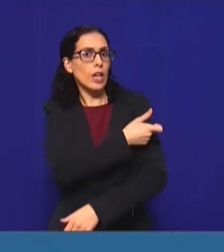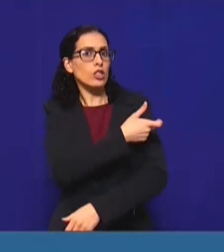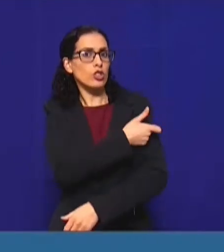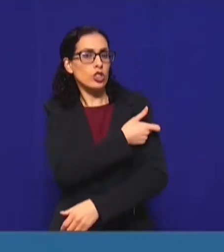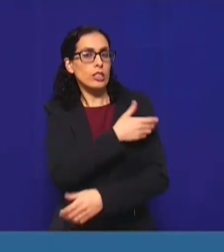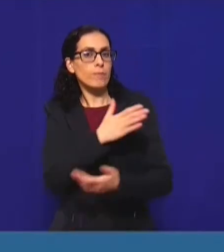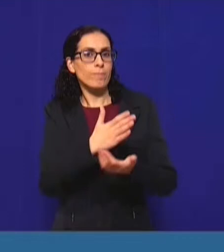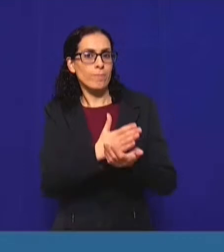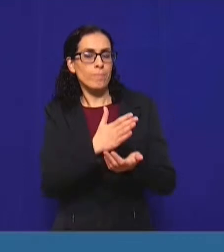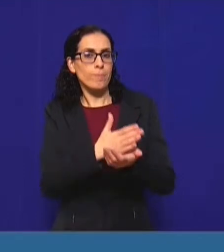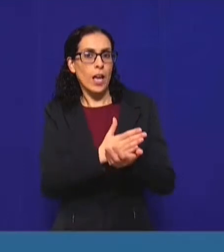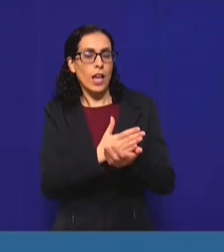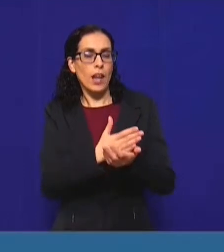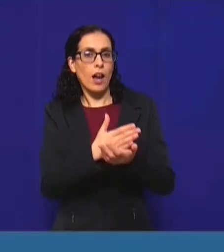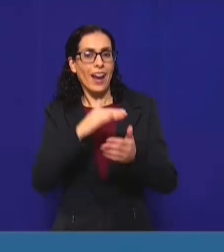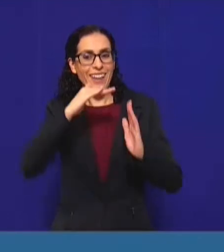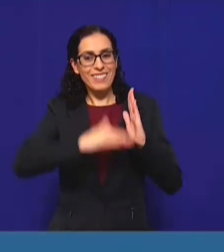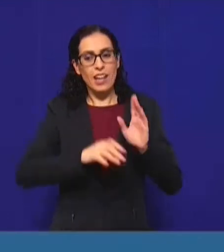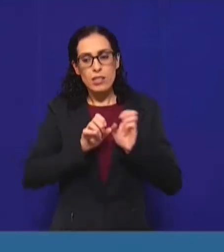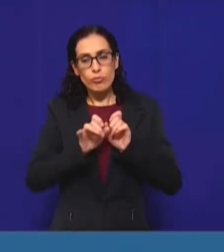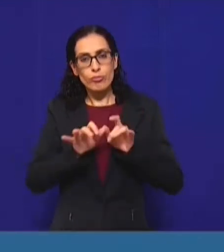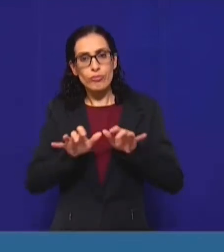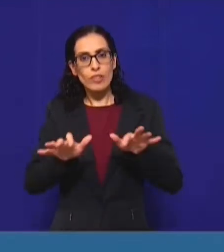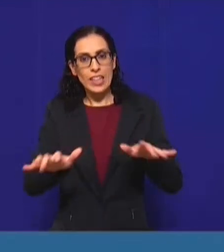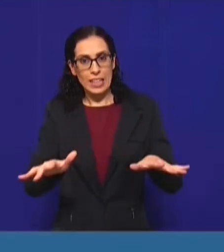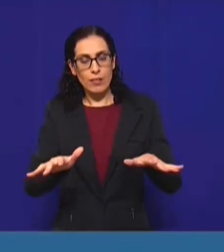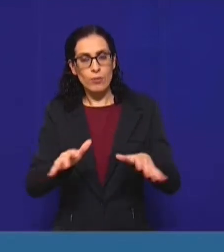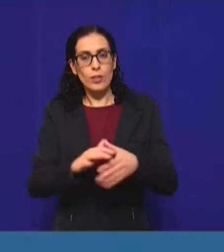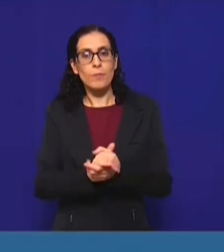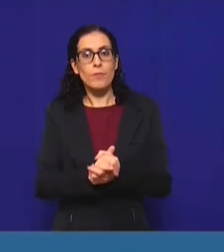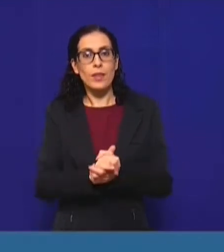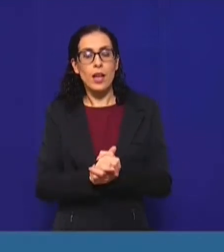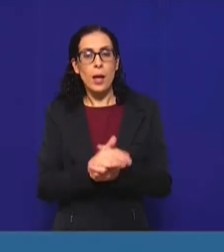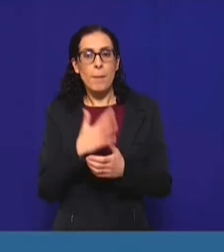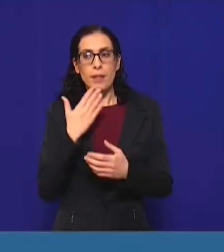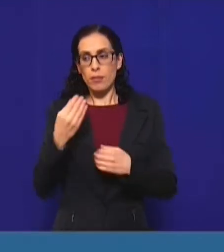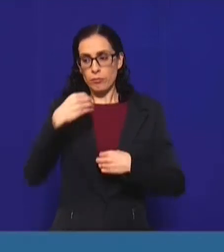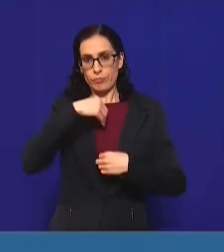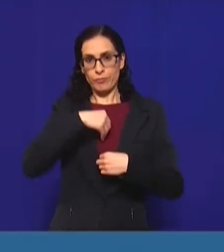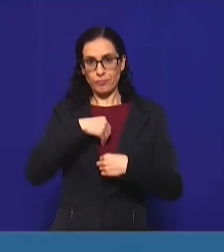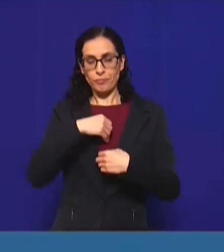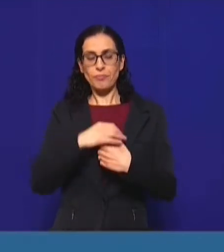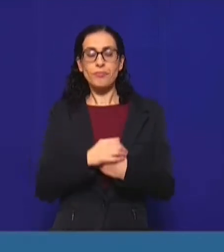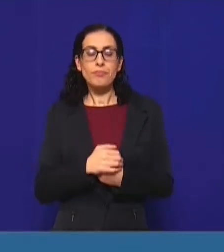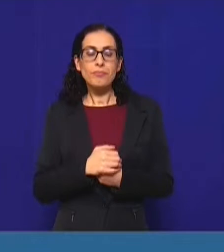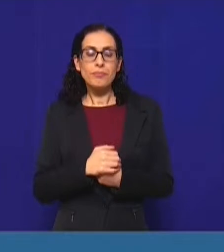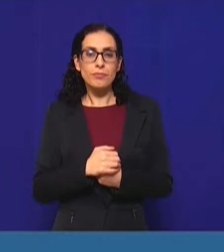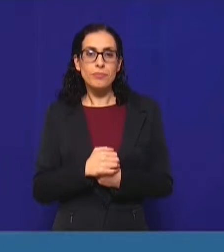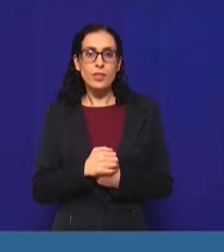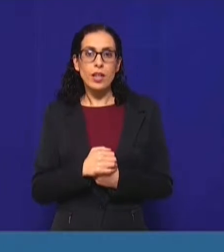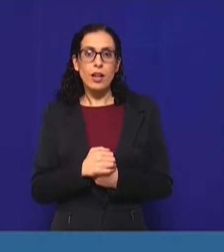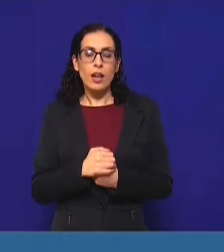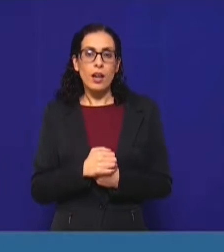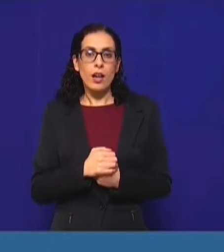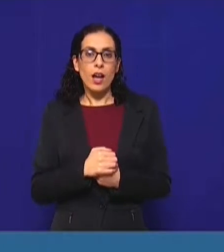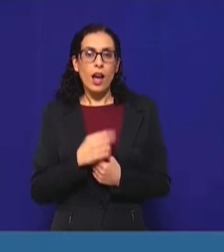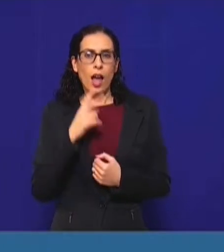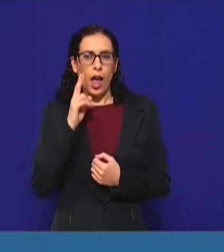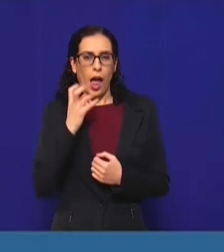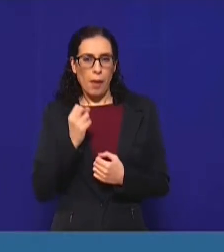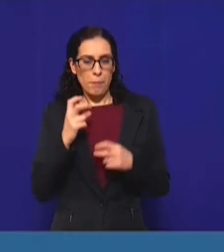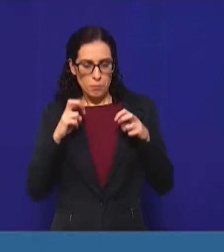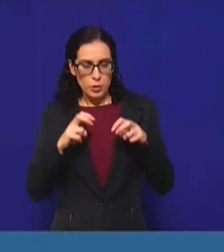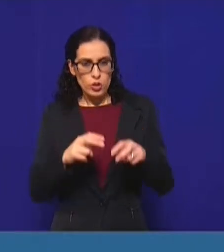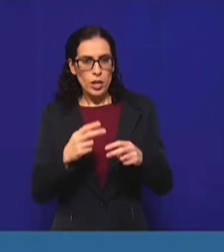tnaqqas l-infectivity ta' dawn il-persuni meta persuna joħodha. Diġà hemm indikazzjonijiet ukoll mill-istudji li